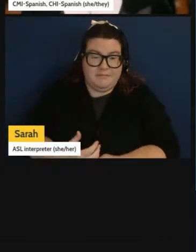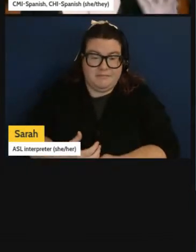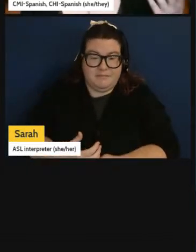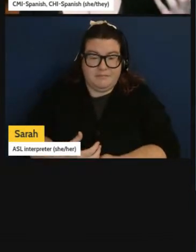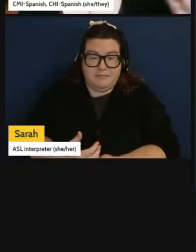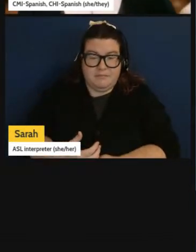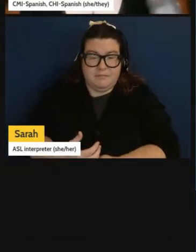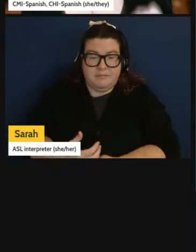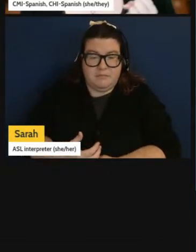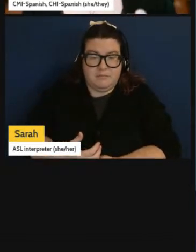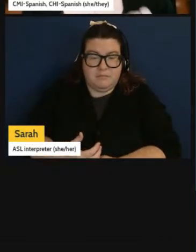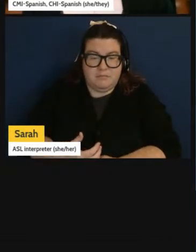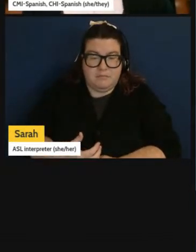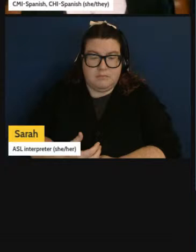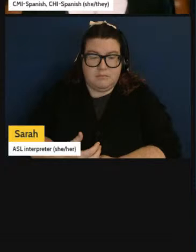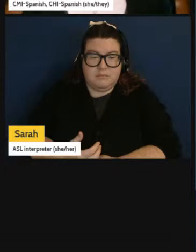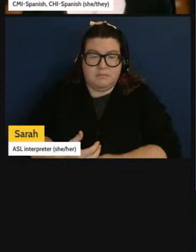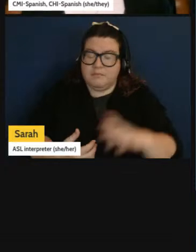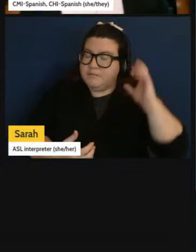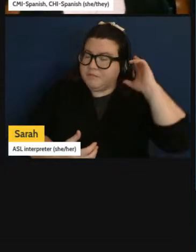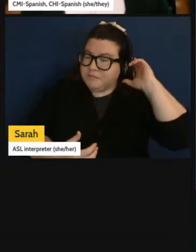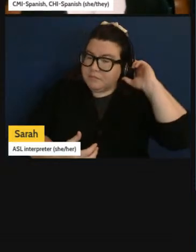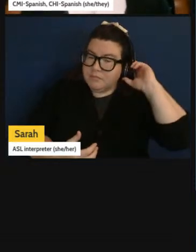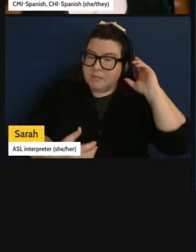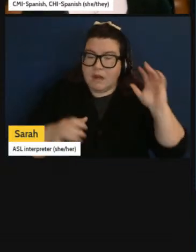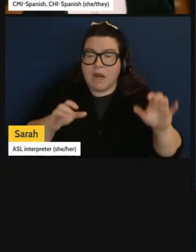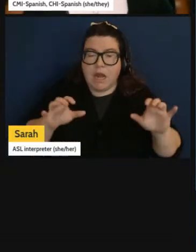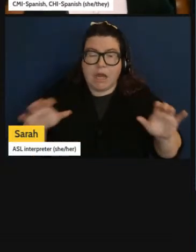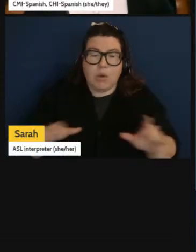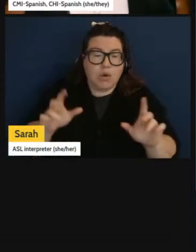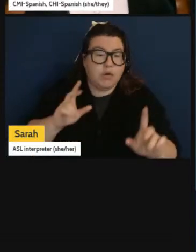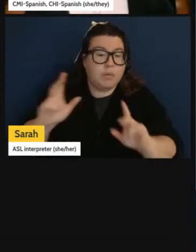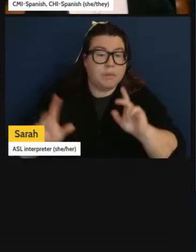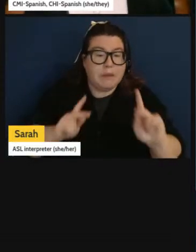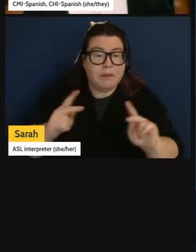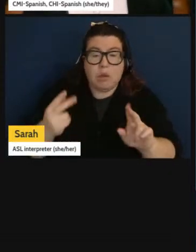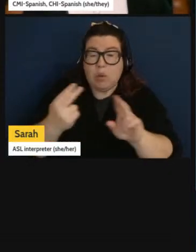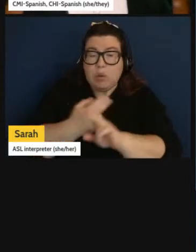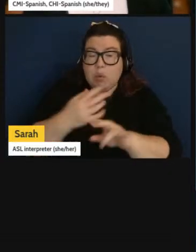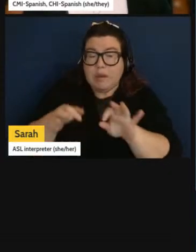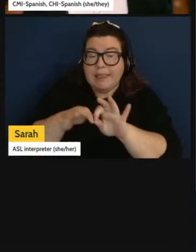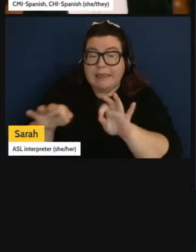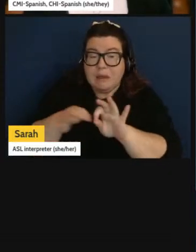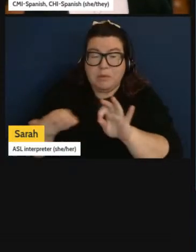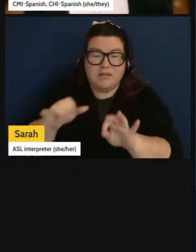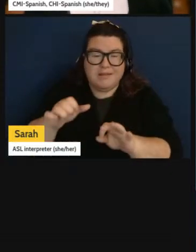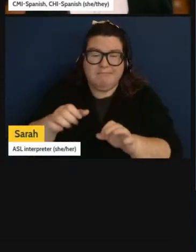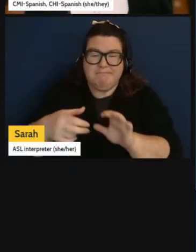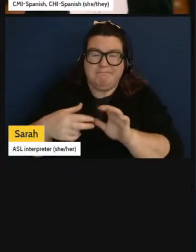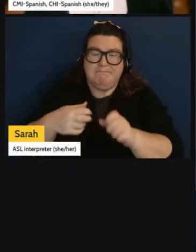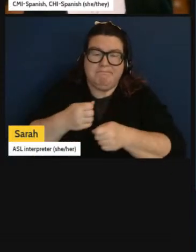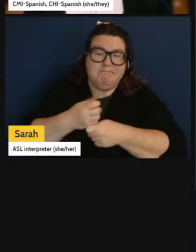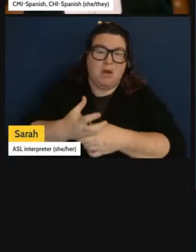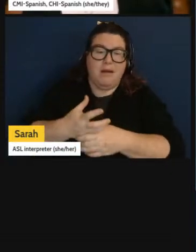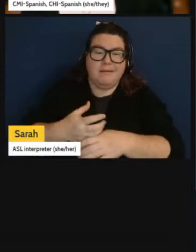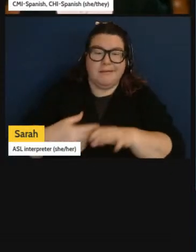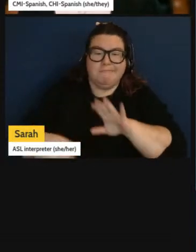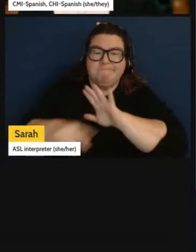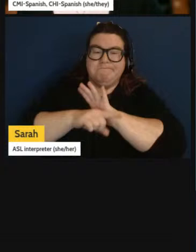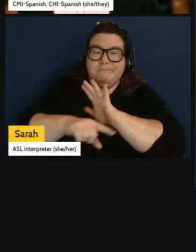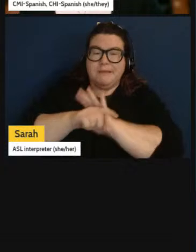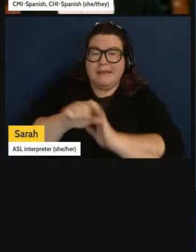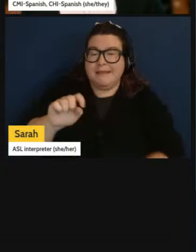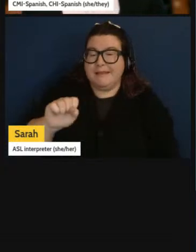is encouraging people not to use stigmatizing language. So some language can